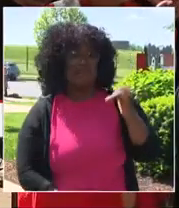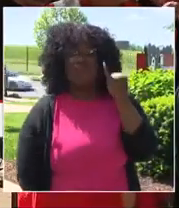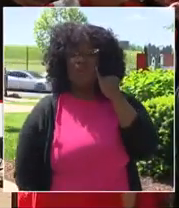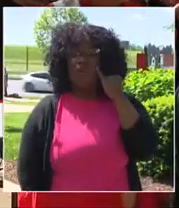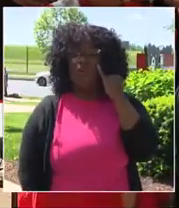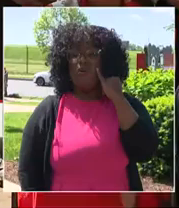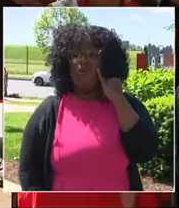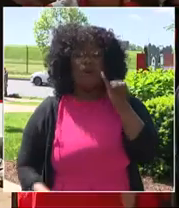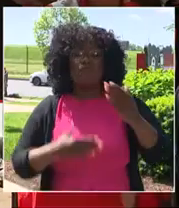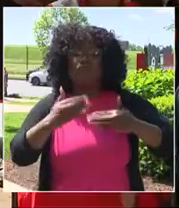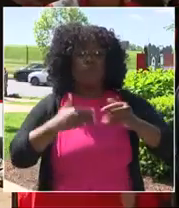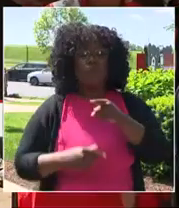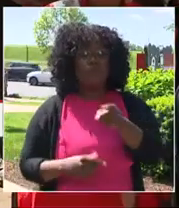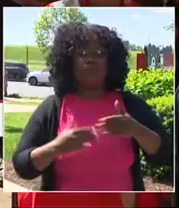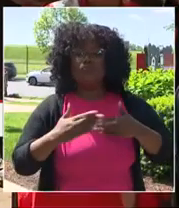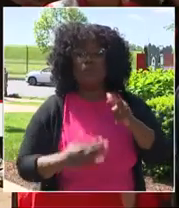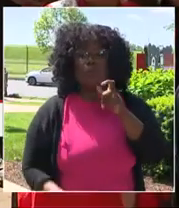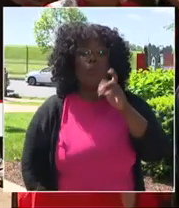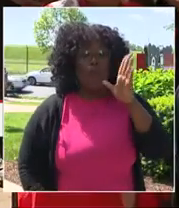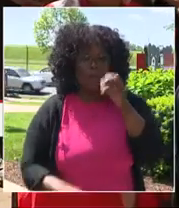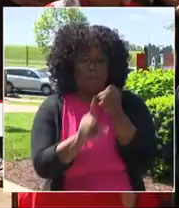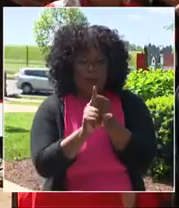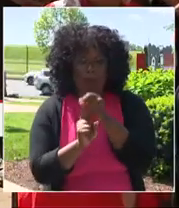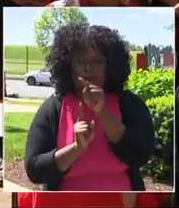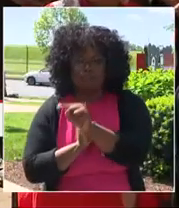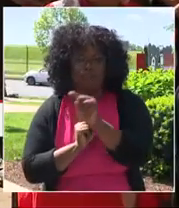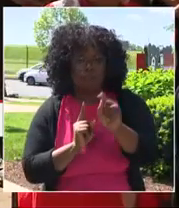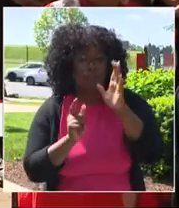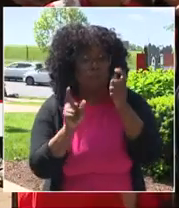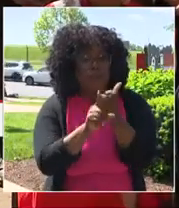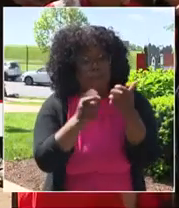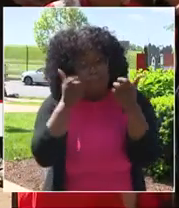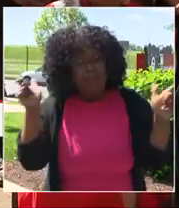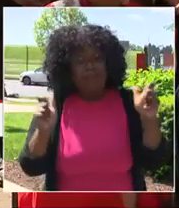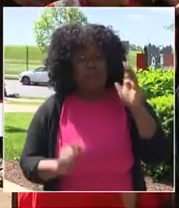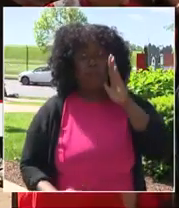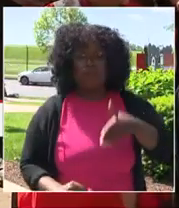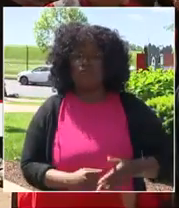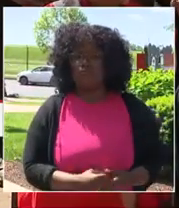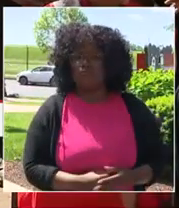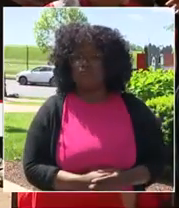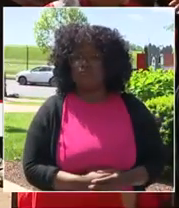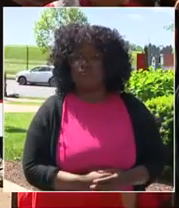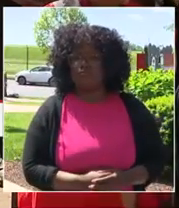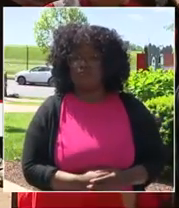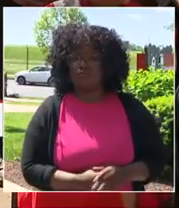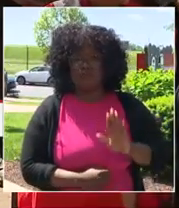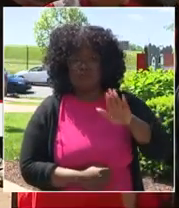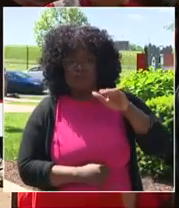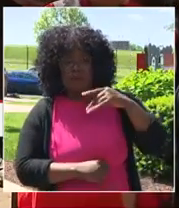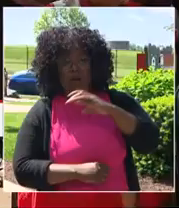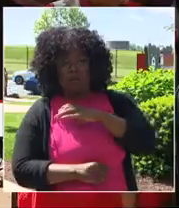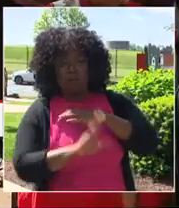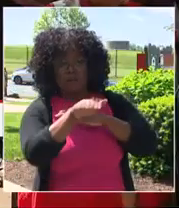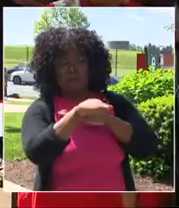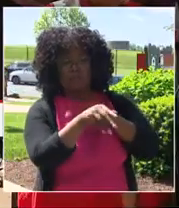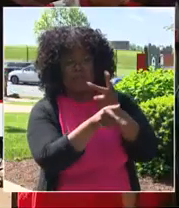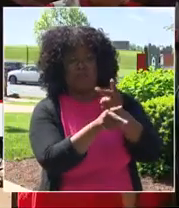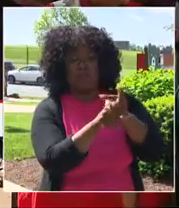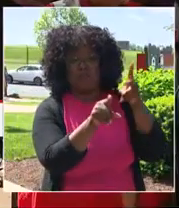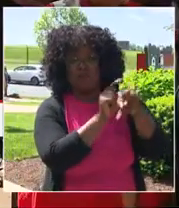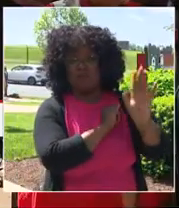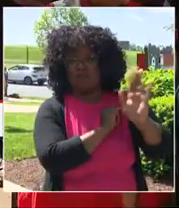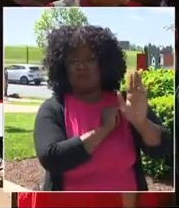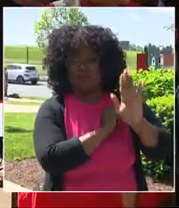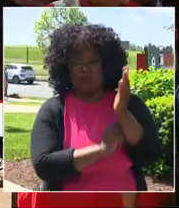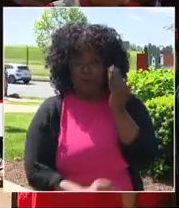the effect is blind. So be careful with this cut, Congress. Be very careful with this cut. Last year alone, the